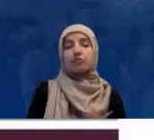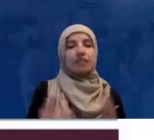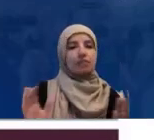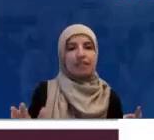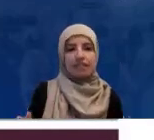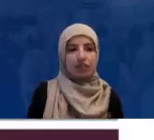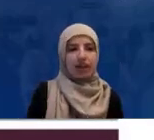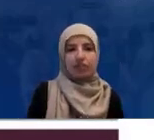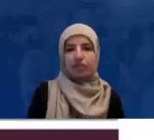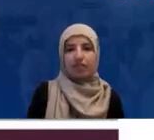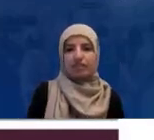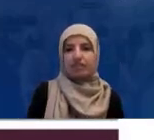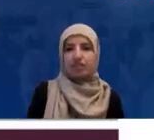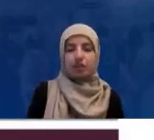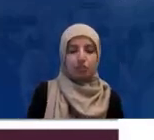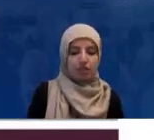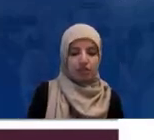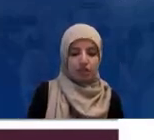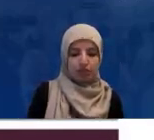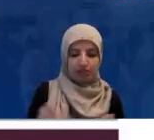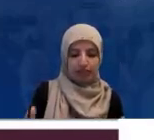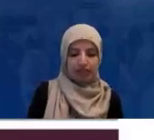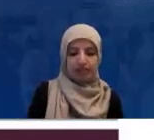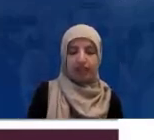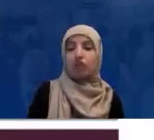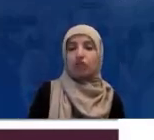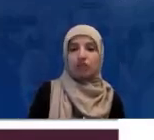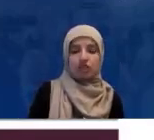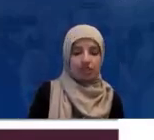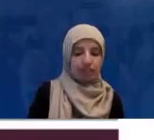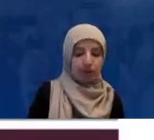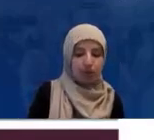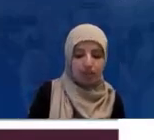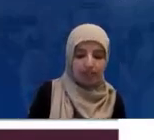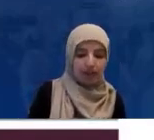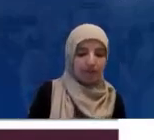presentation. It's been amazing to have you, and it's such an important topic. And thank you for sharing your work.